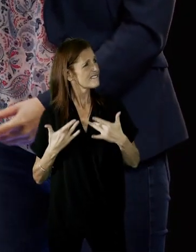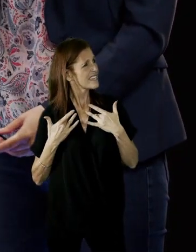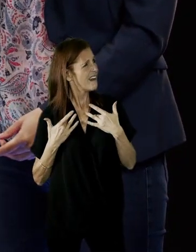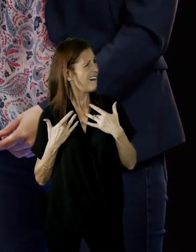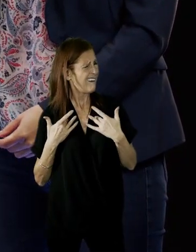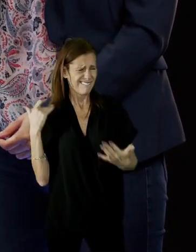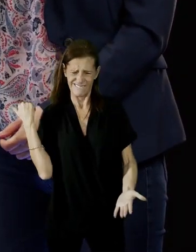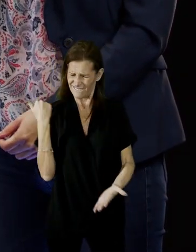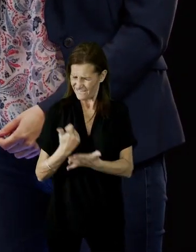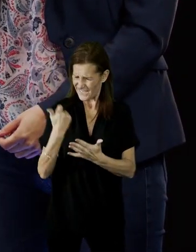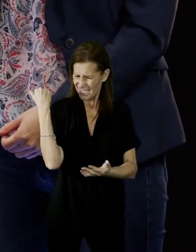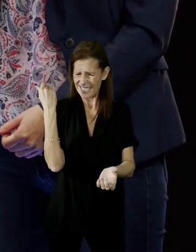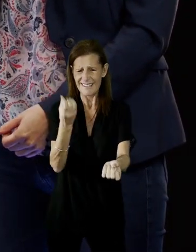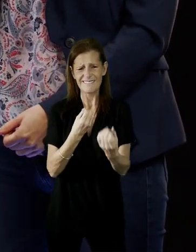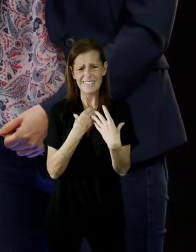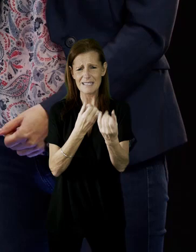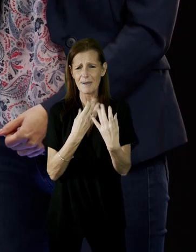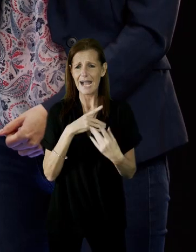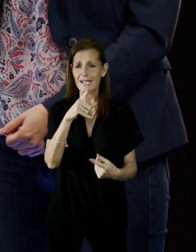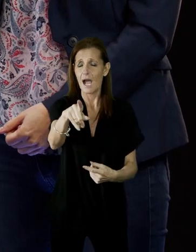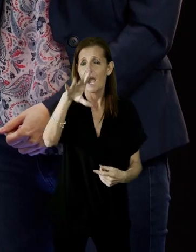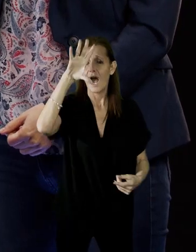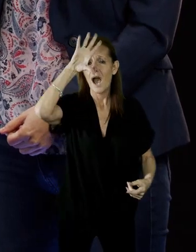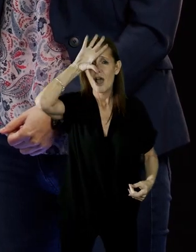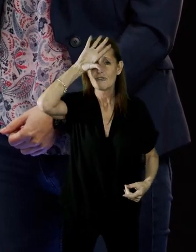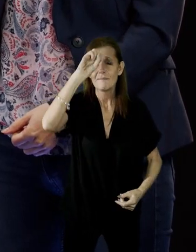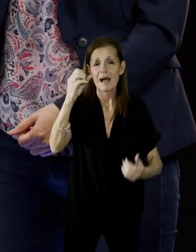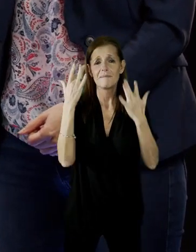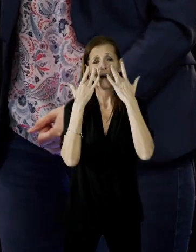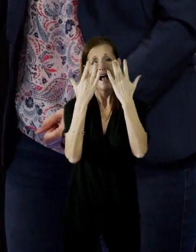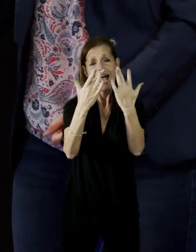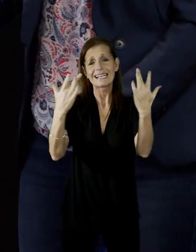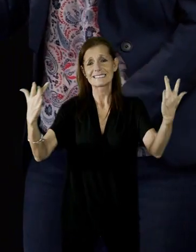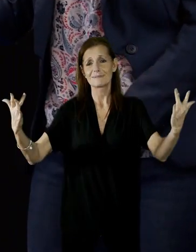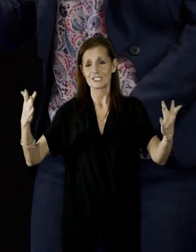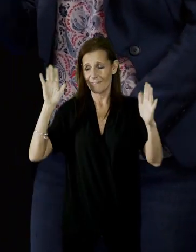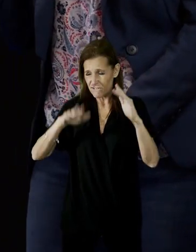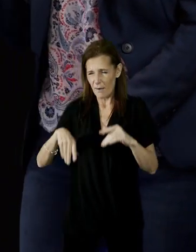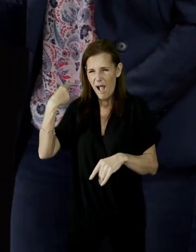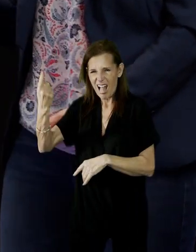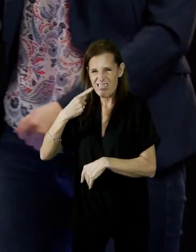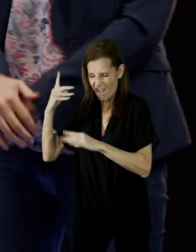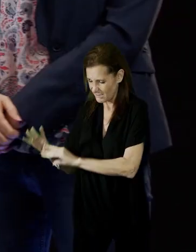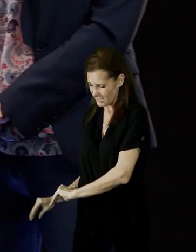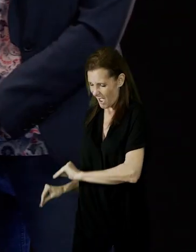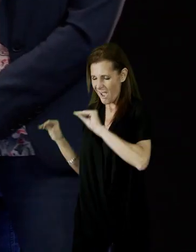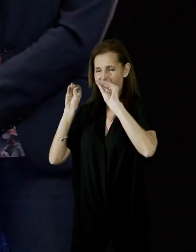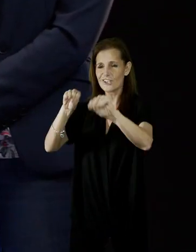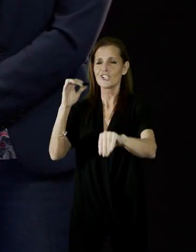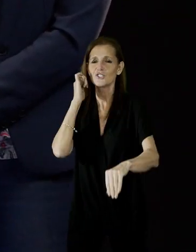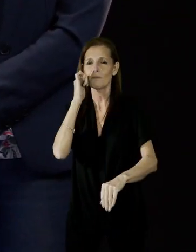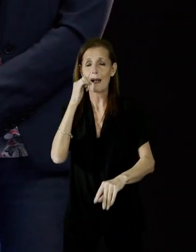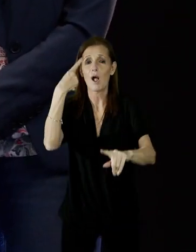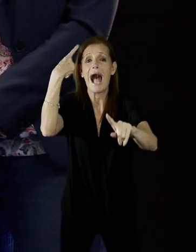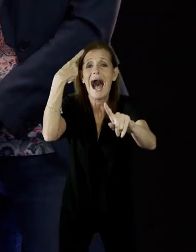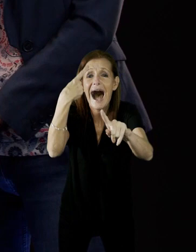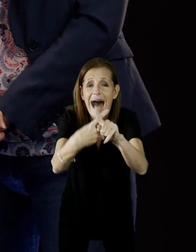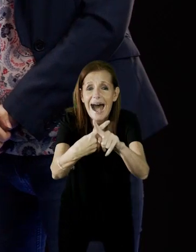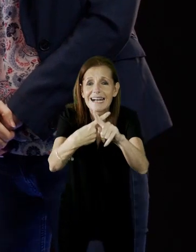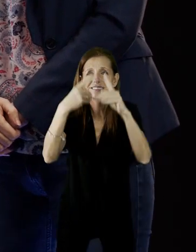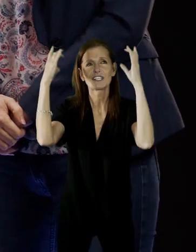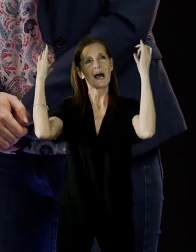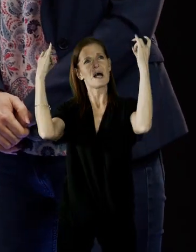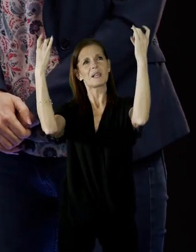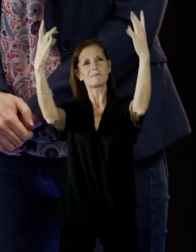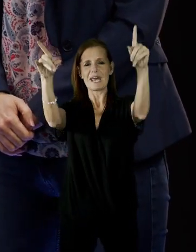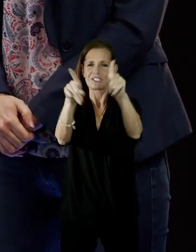just generally. Don't forget the Endacra exhibition that we brought out of London for the first time, and we're also appearing in the Illuminations as well to raise awareness. Yep, so